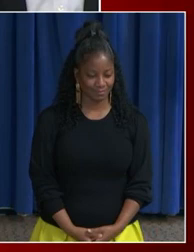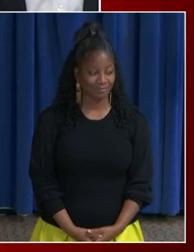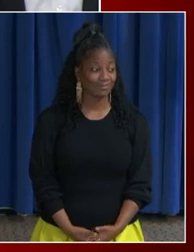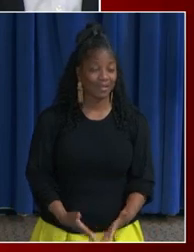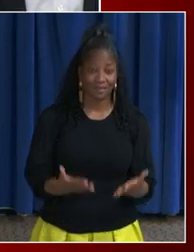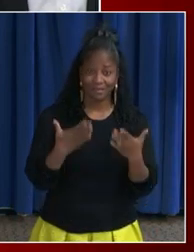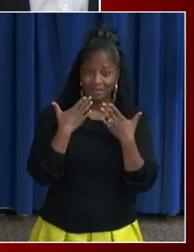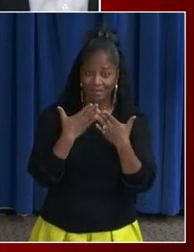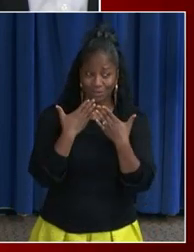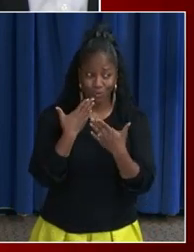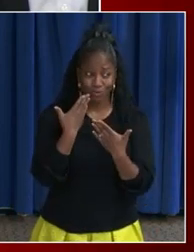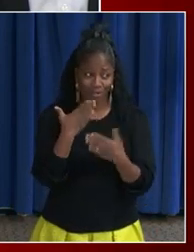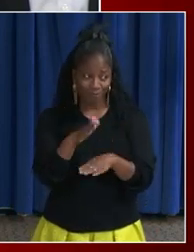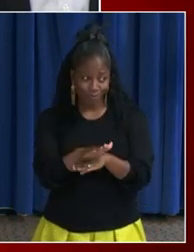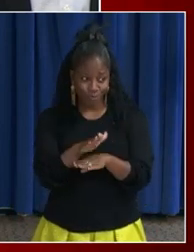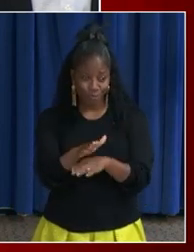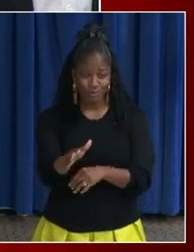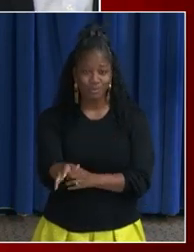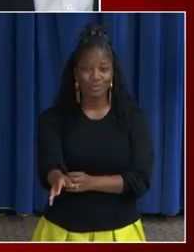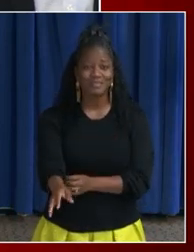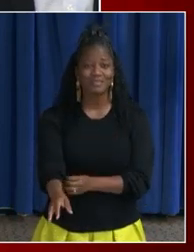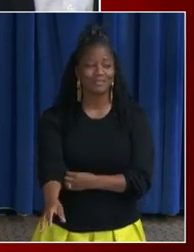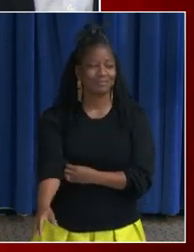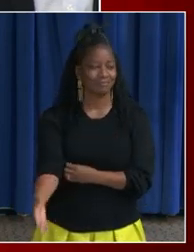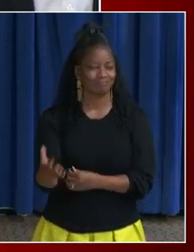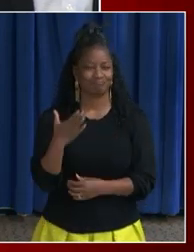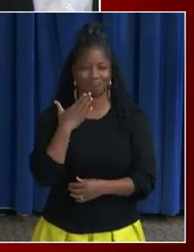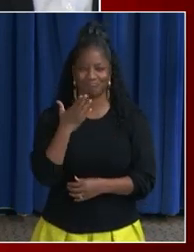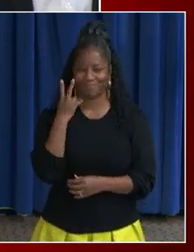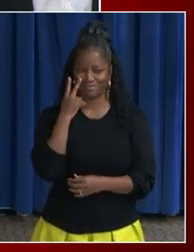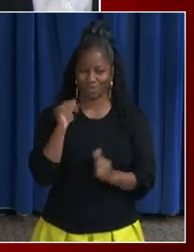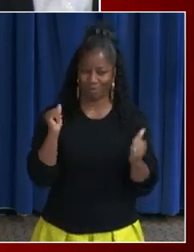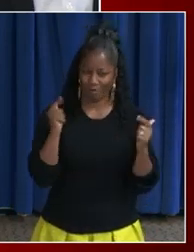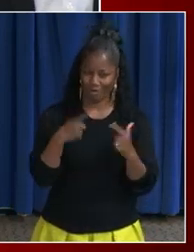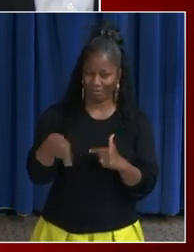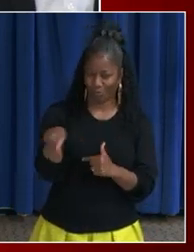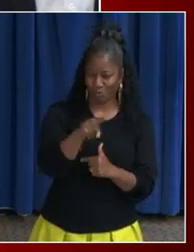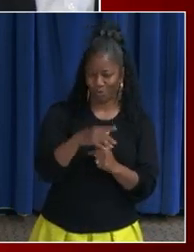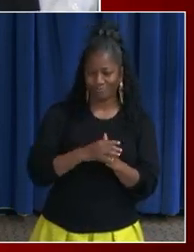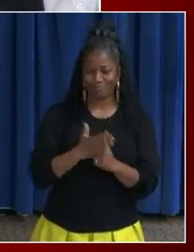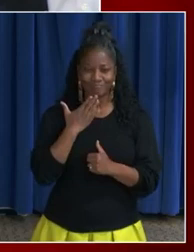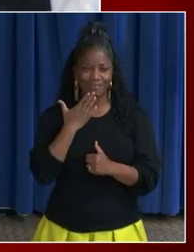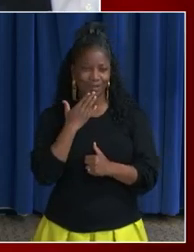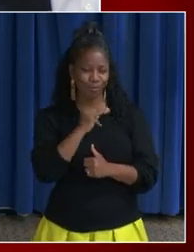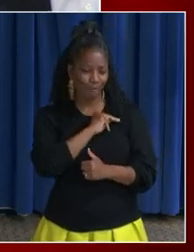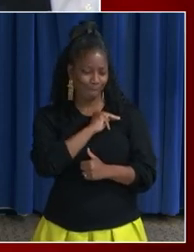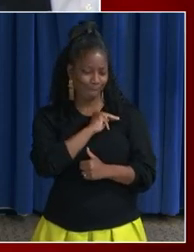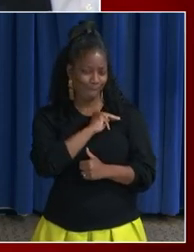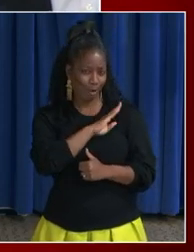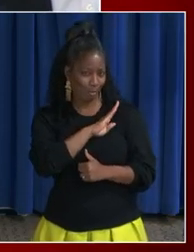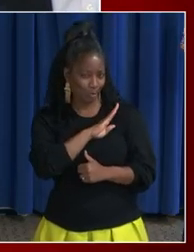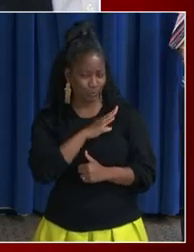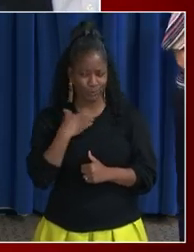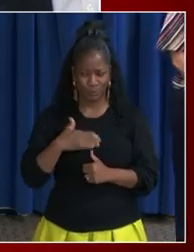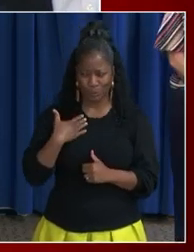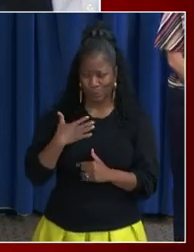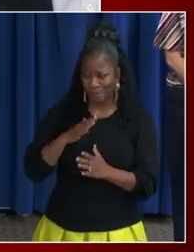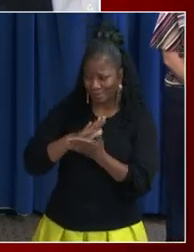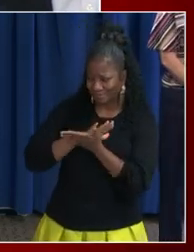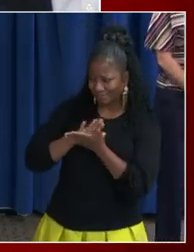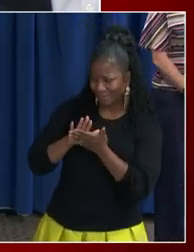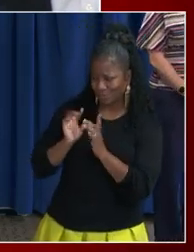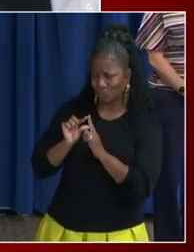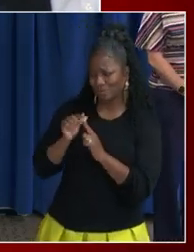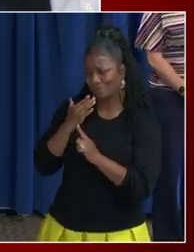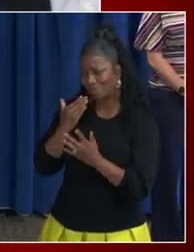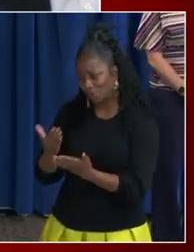Thank you. Good afternoon. It's good to see you all. And thank you, Mayor Bowser, for those kind words. I